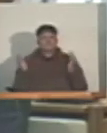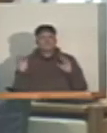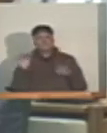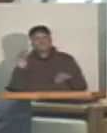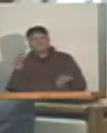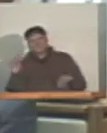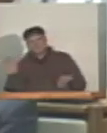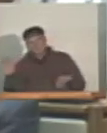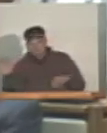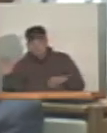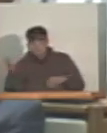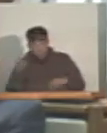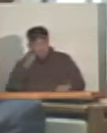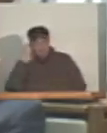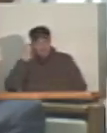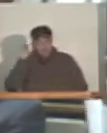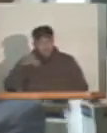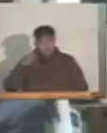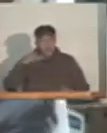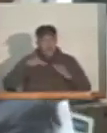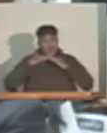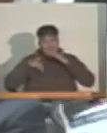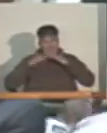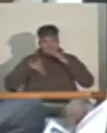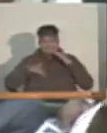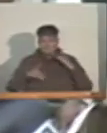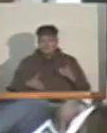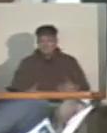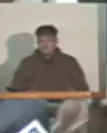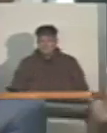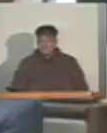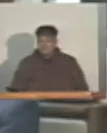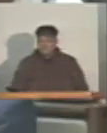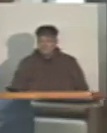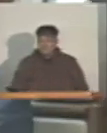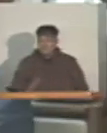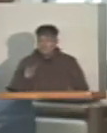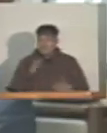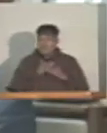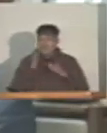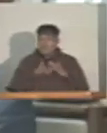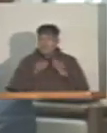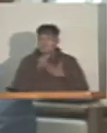product of 9% or less by the end of financial year